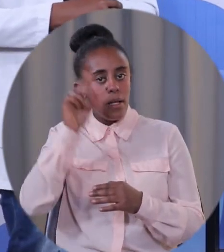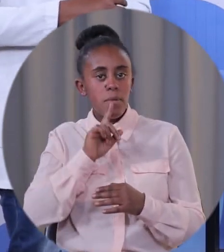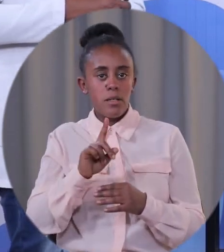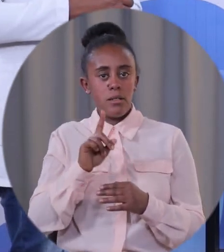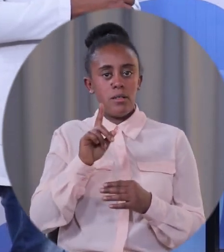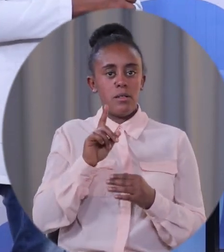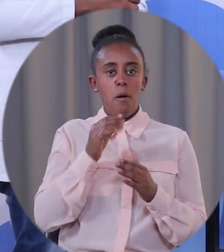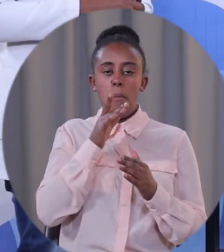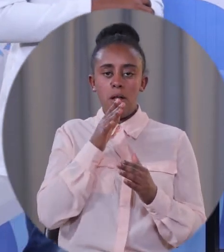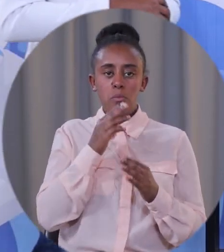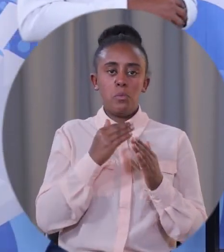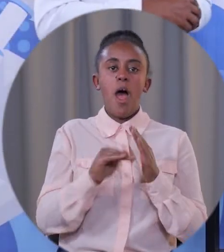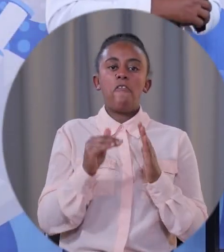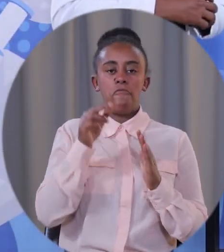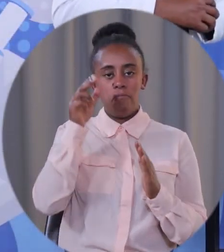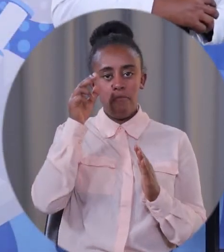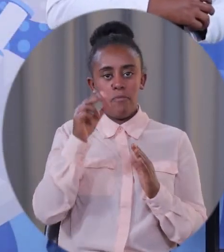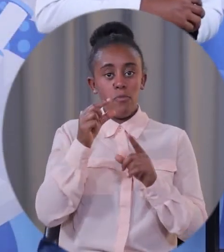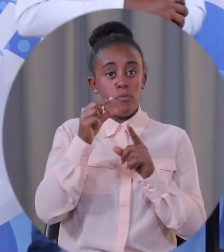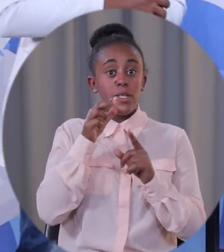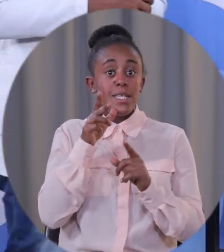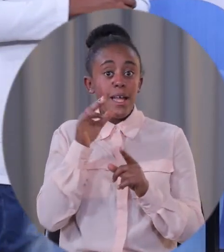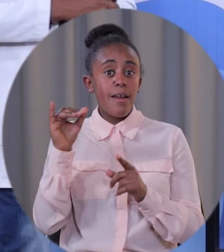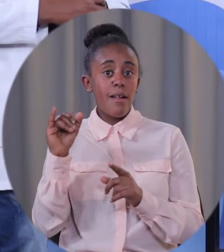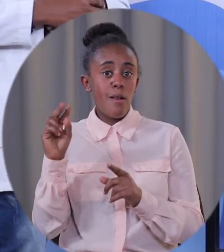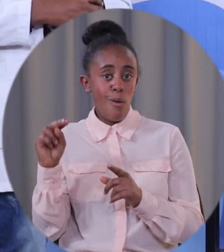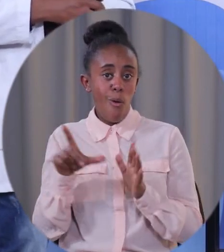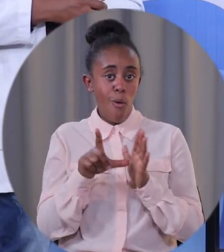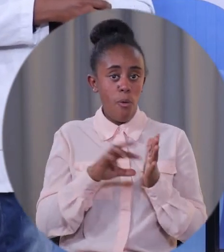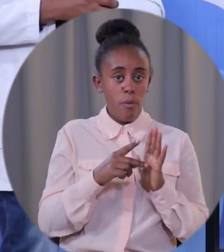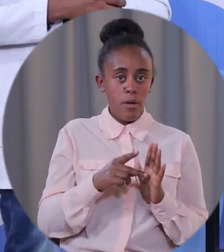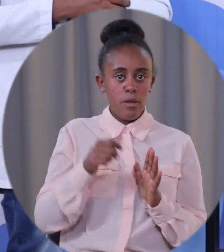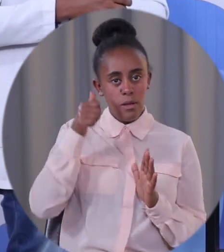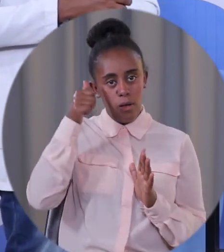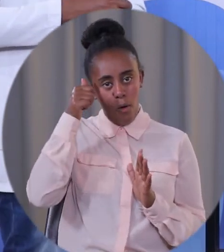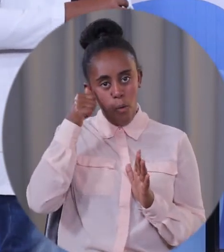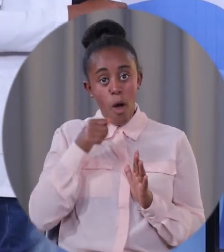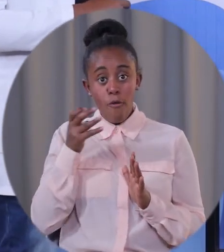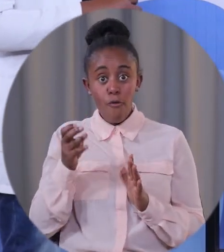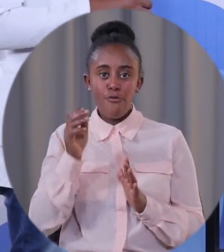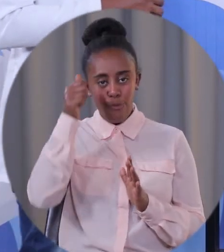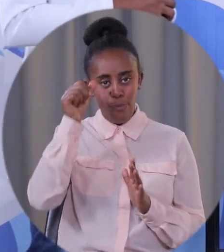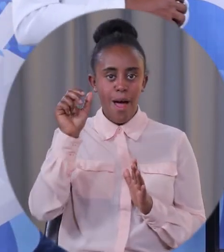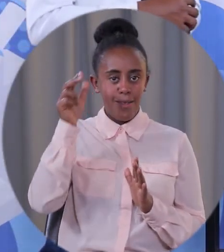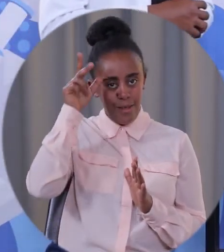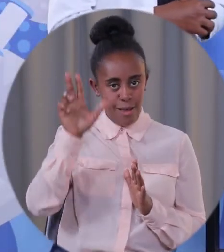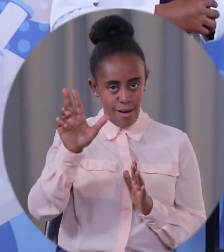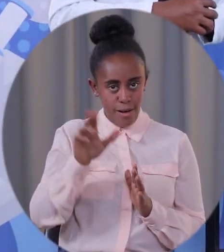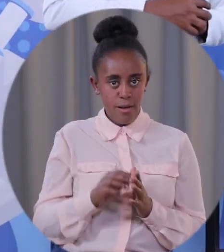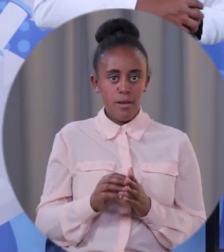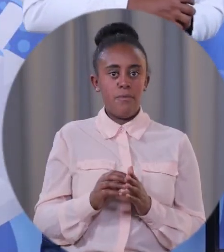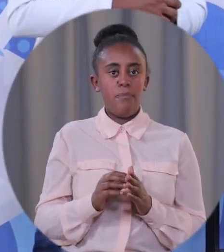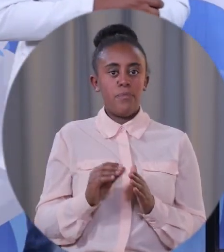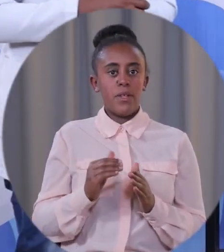father's. The word sister-in-law means the wife of your brother. And the word